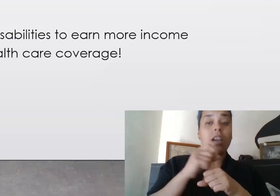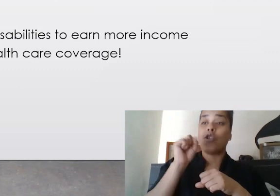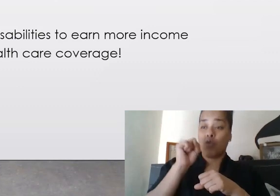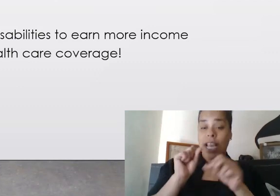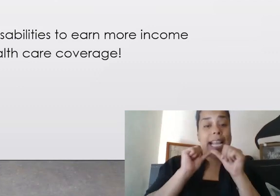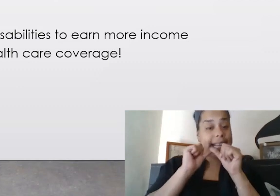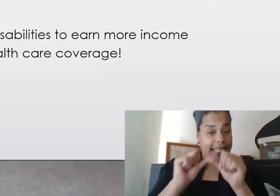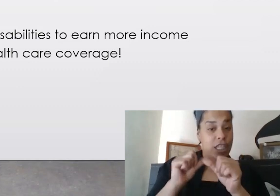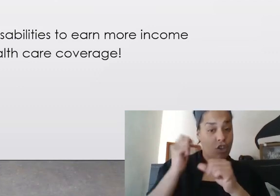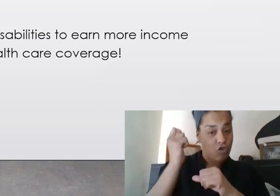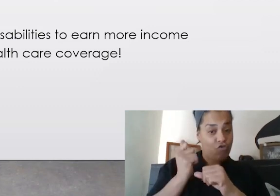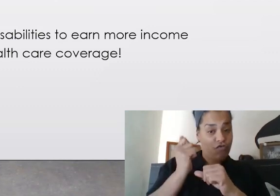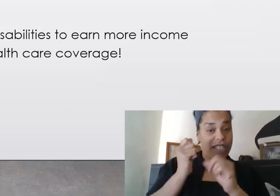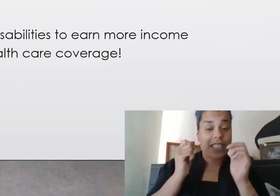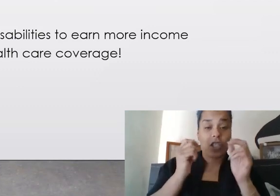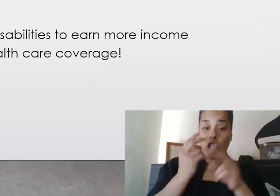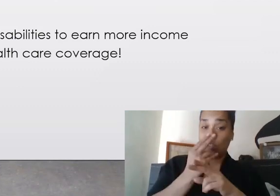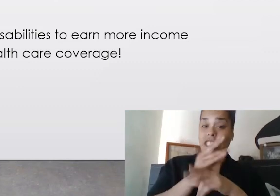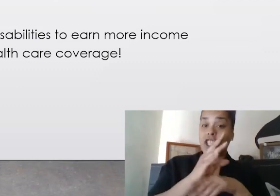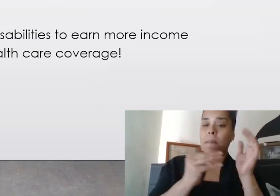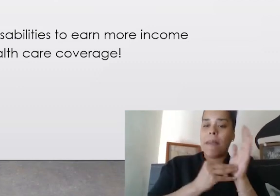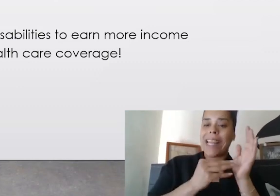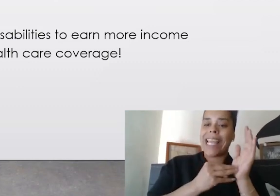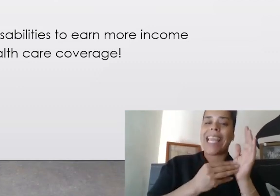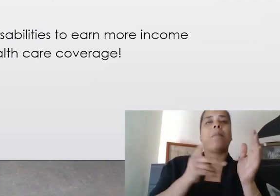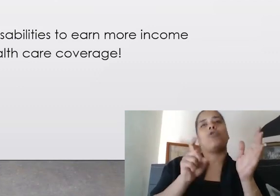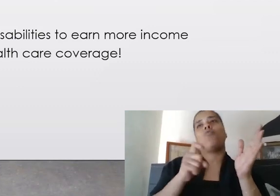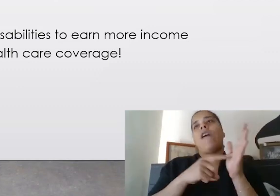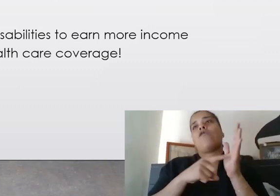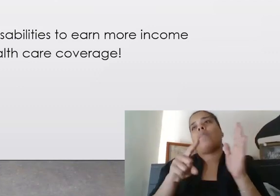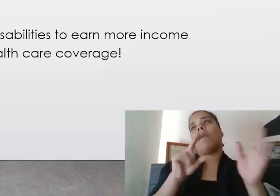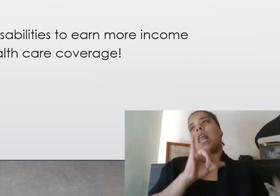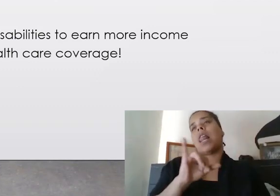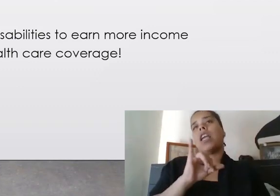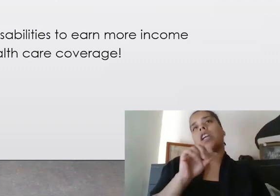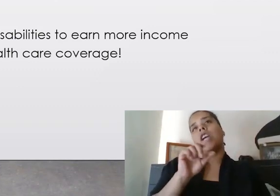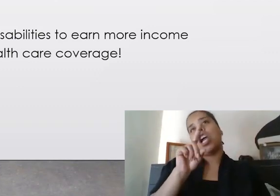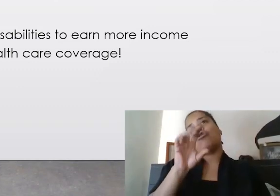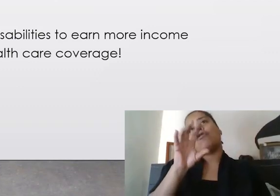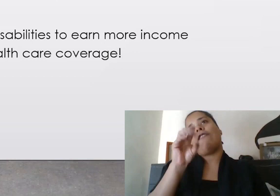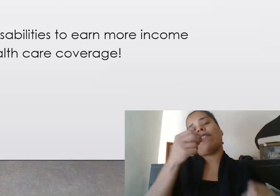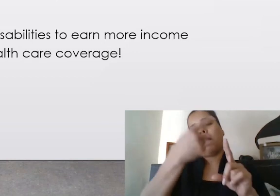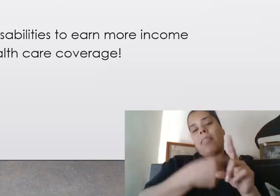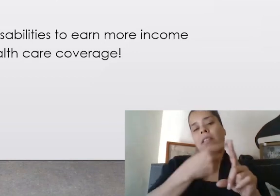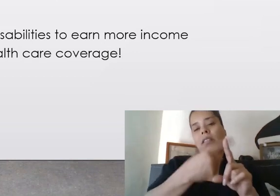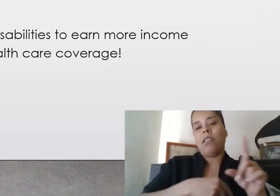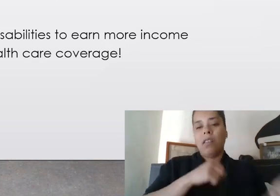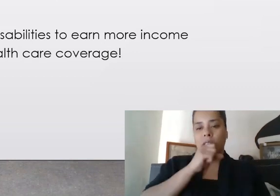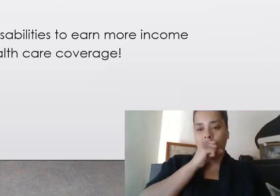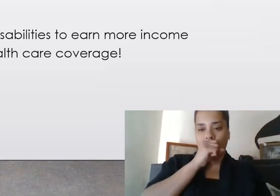I don't know, $150 a month. I think they postponed it,